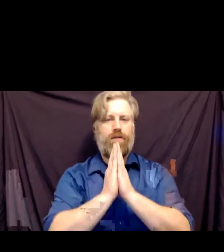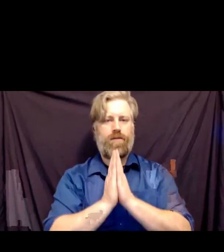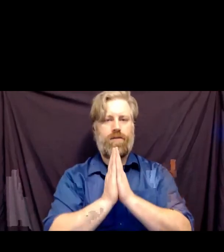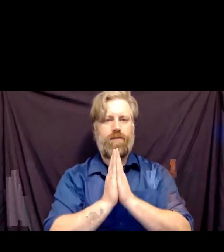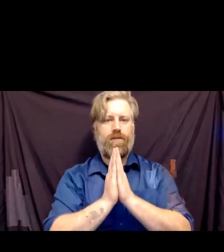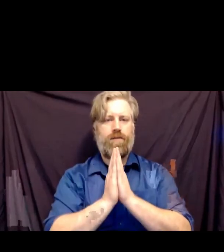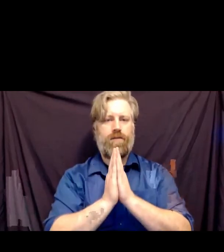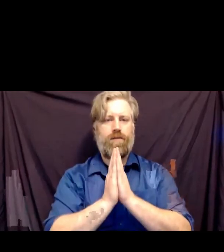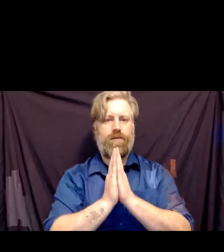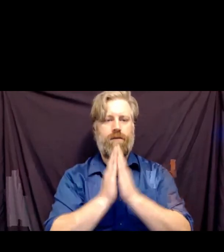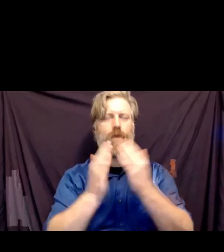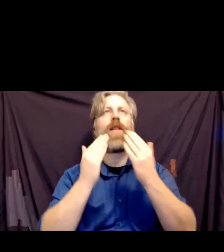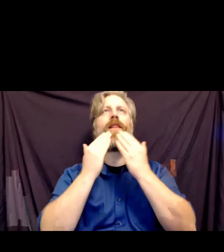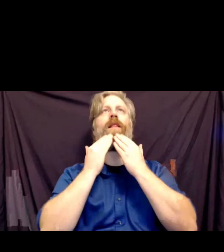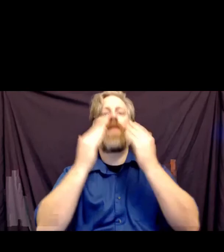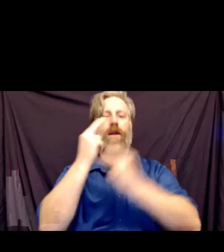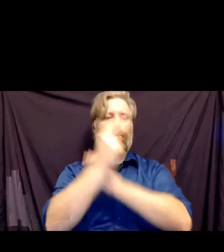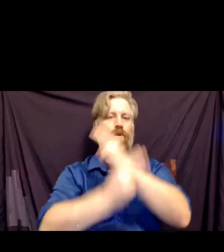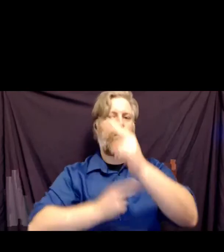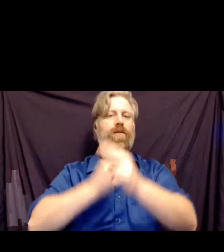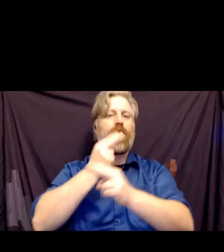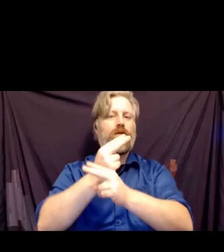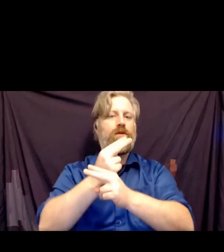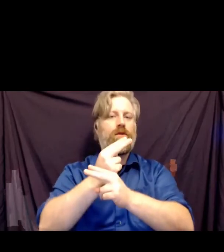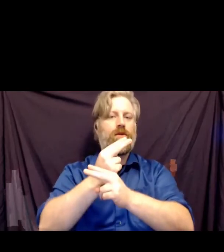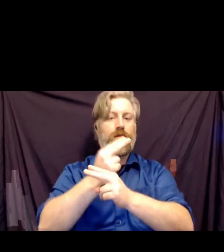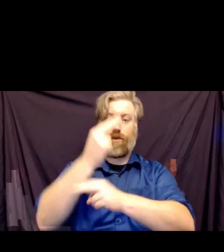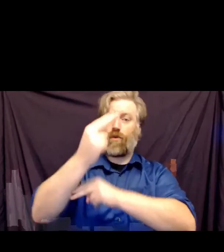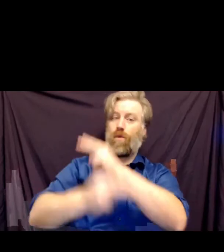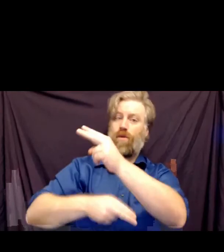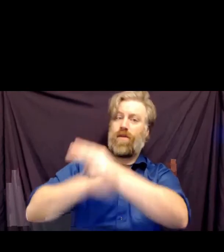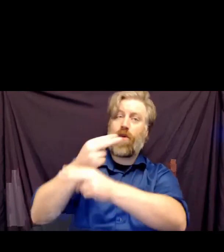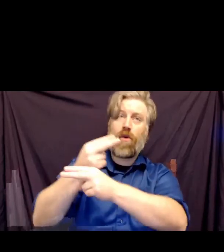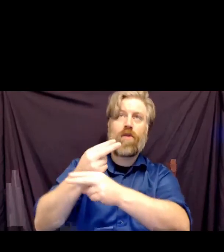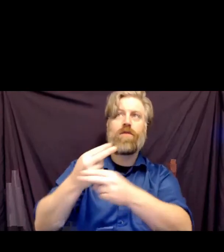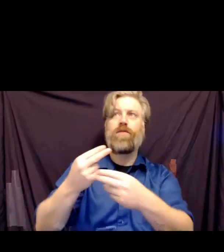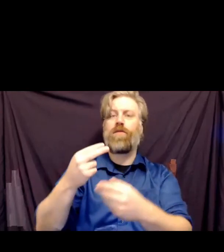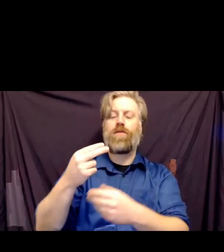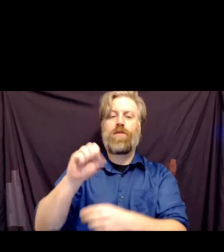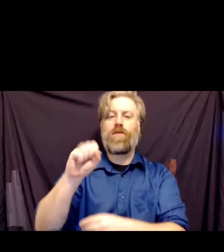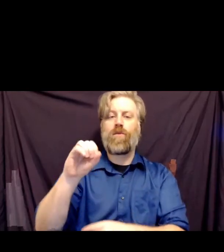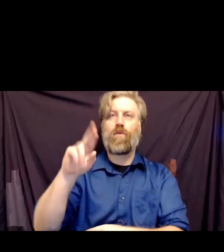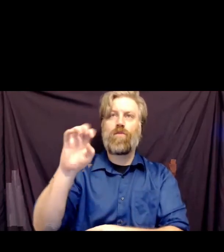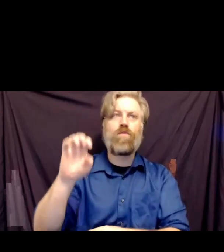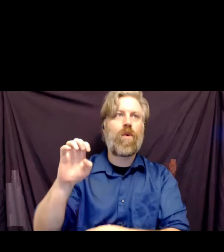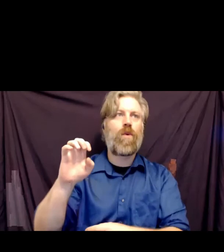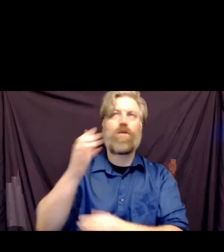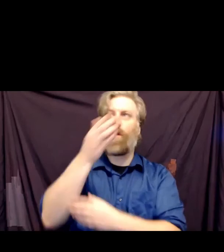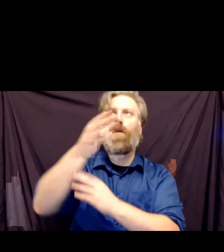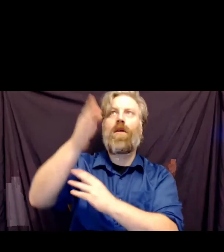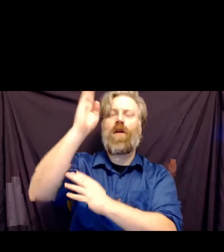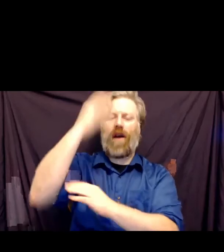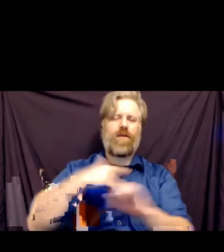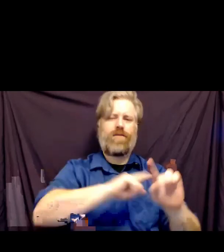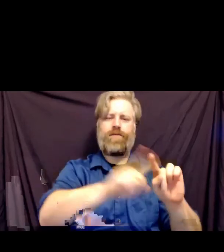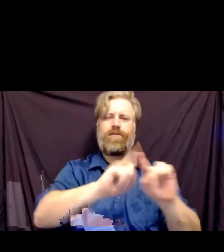thank the universe. Now the universe is the source, or whatever we want to call it, God, or it's been called anything, could call